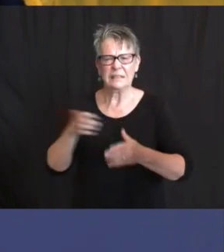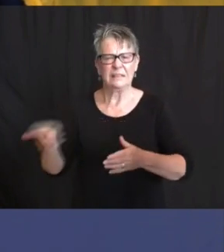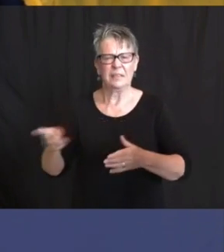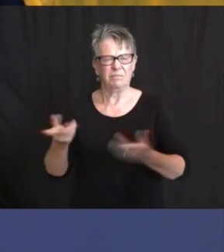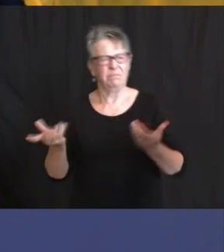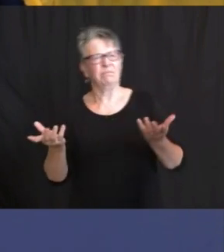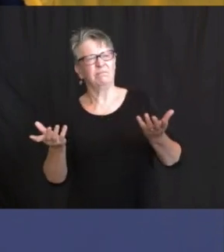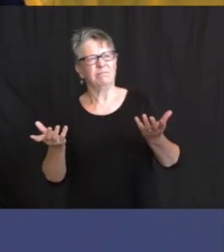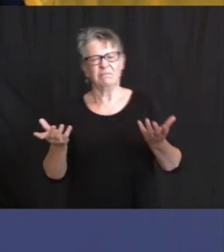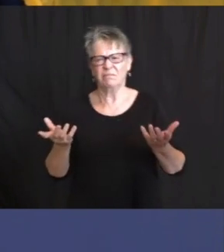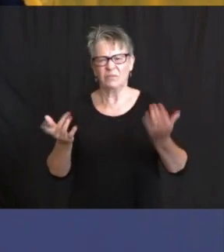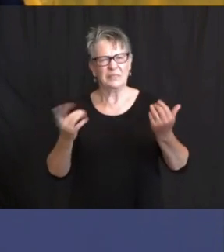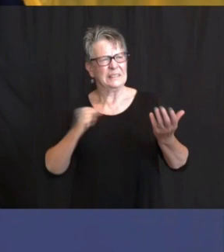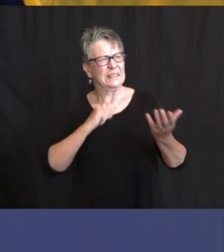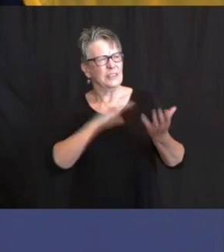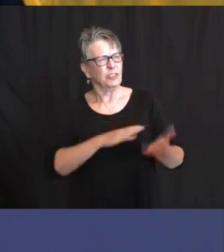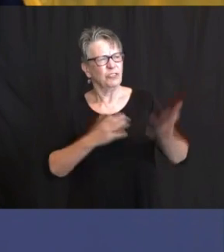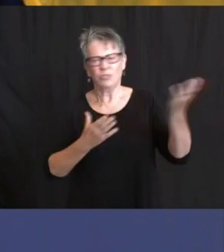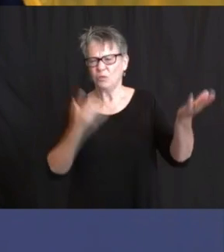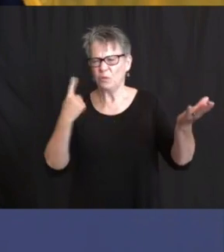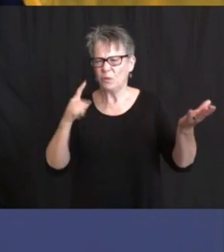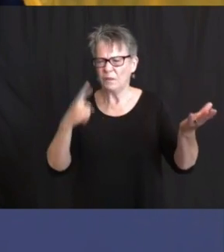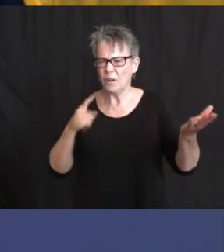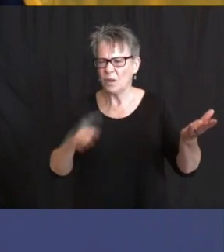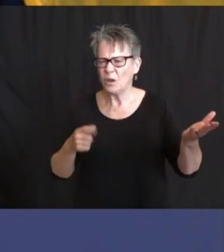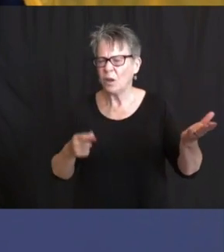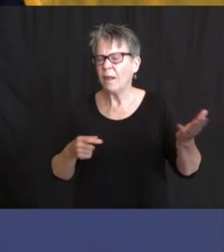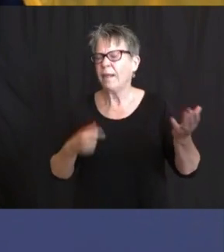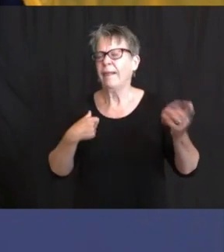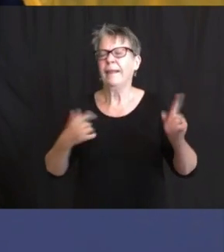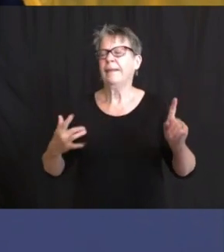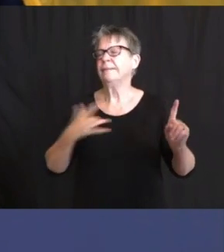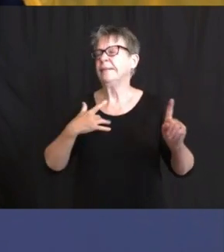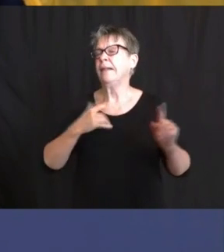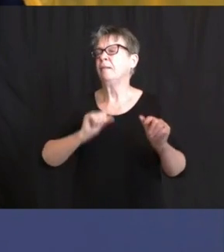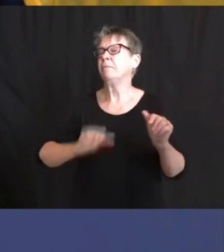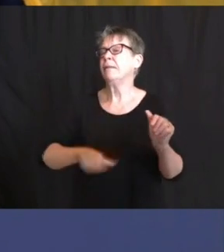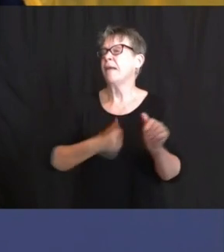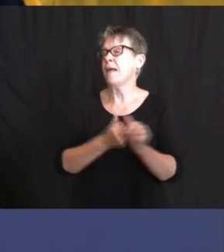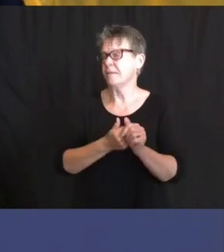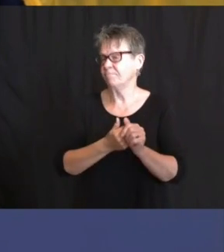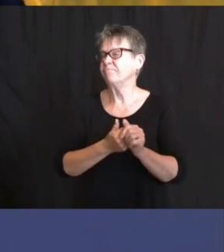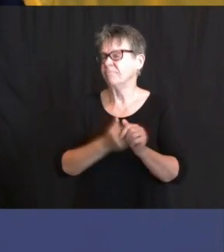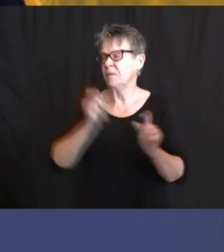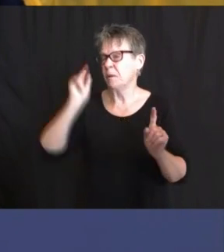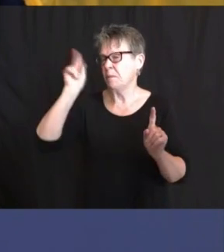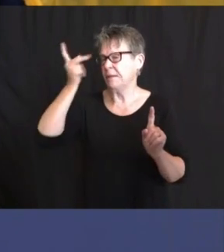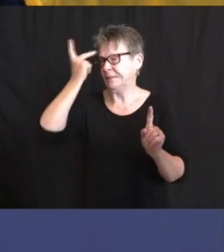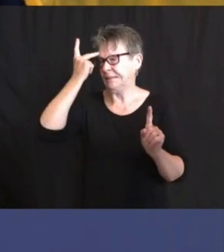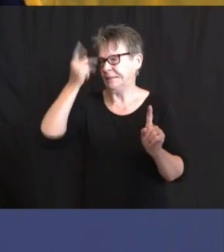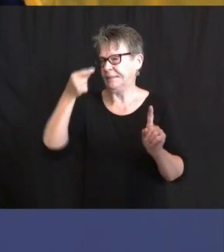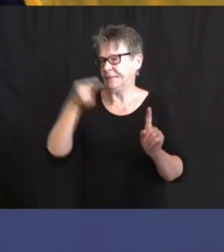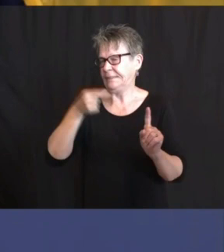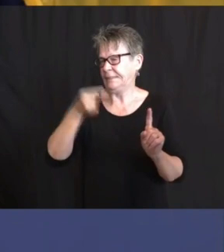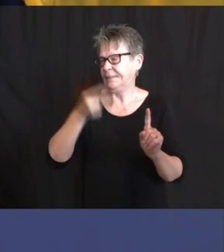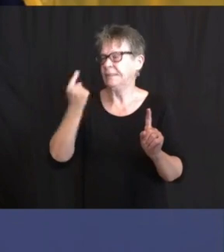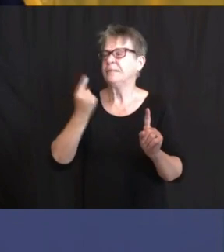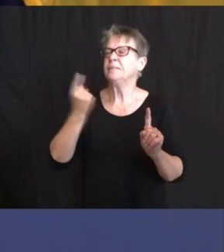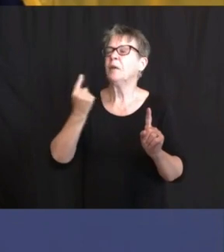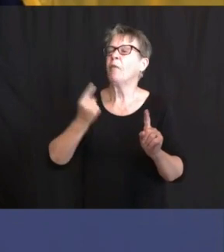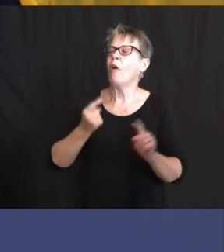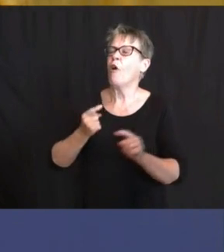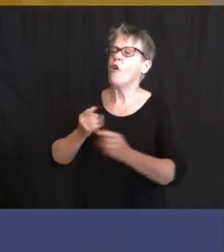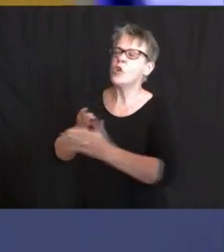reasons, which I think is outrageous. Are you with me on the trend? You both good on that? Pat, anything you want to add, or are you good with